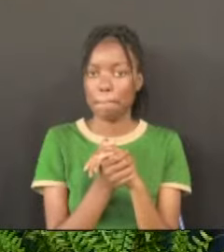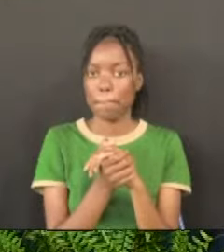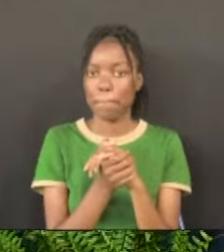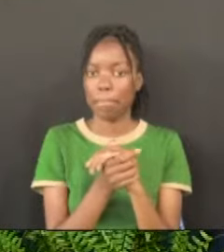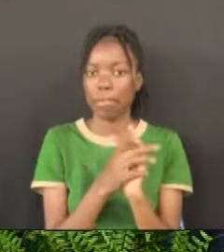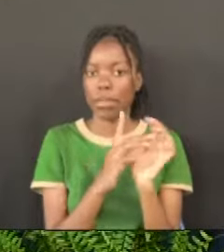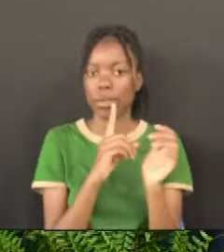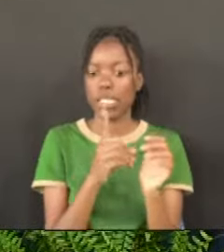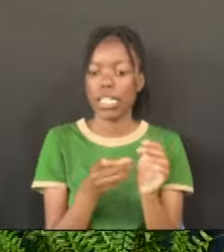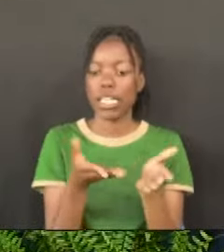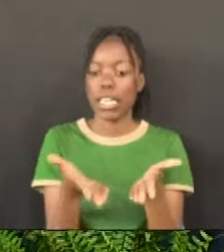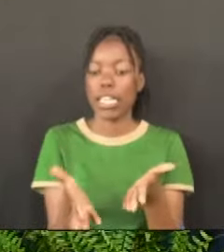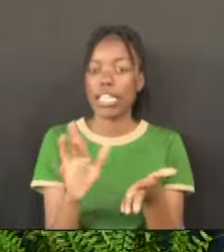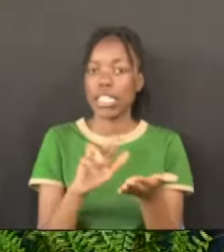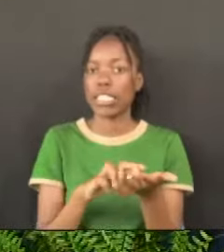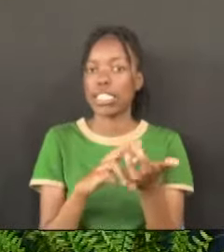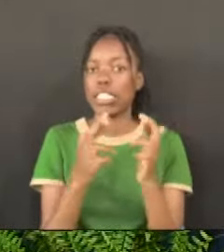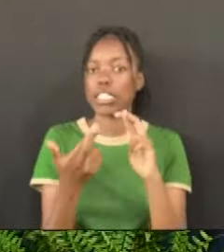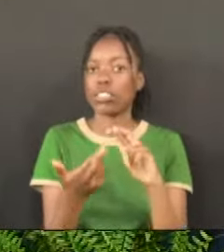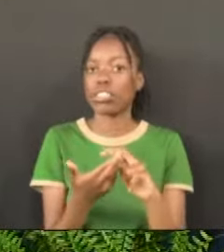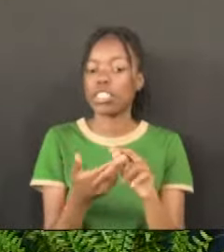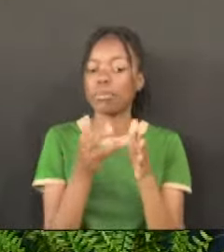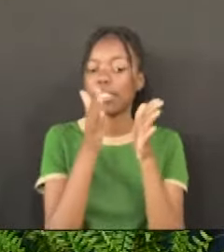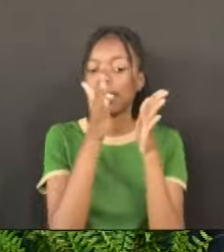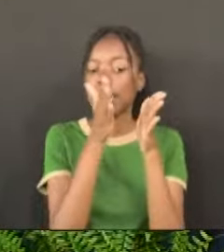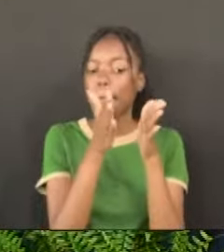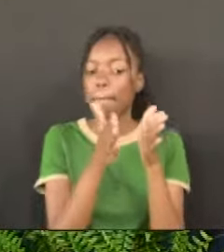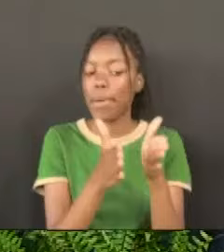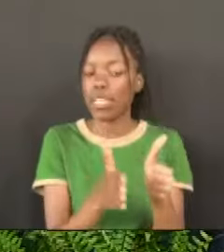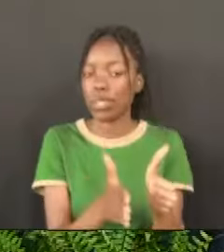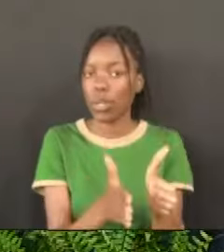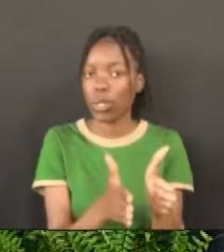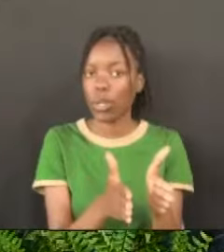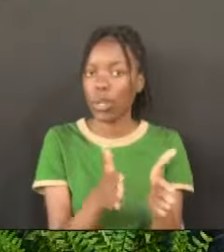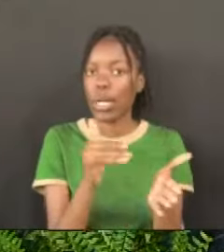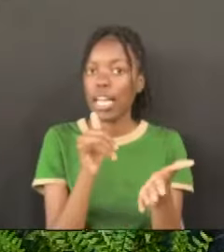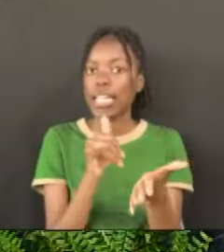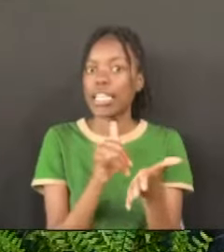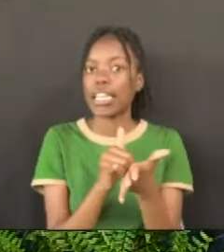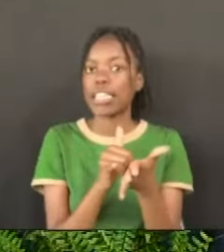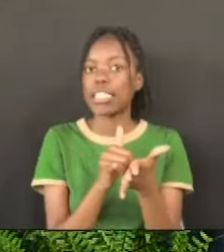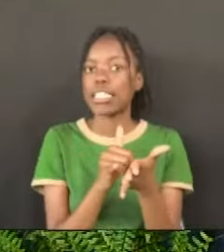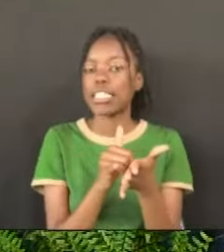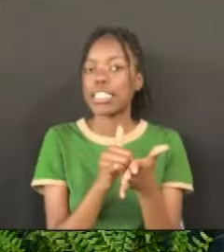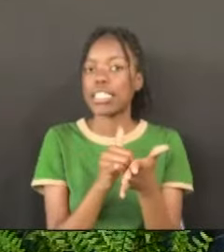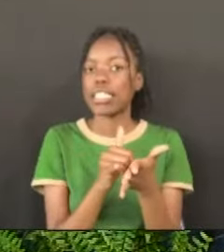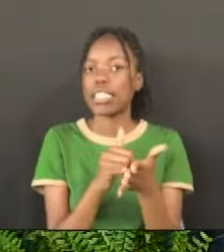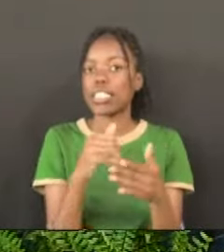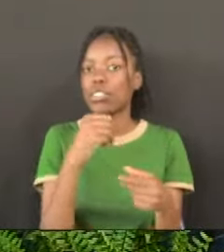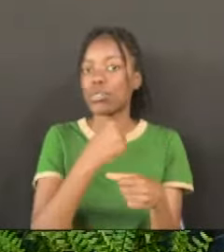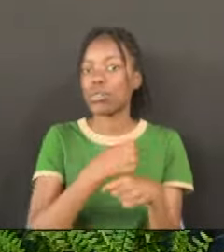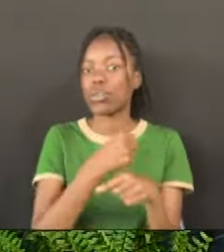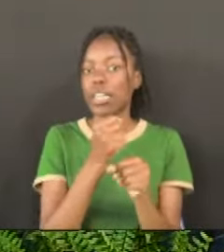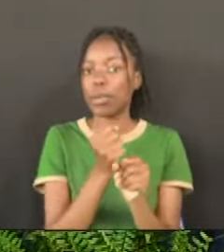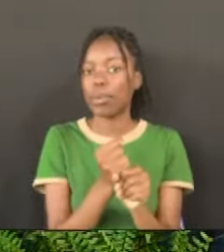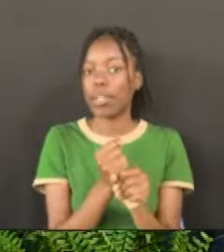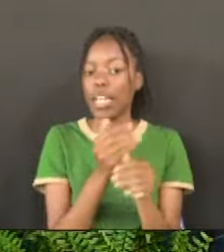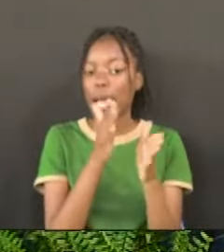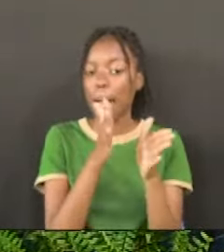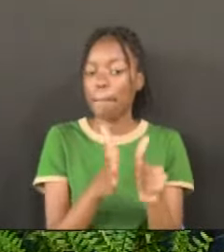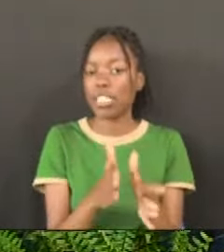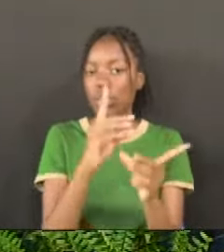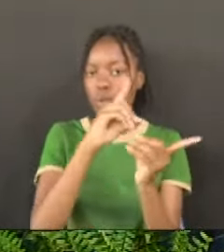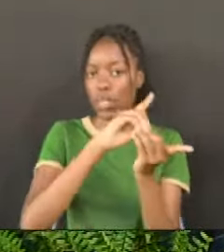this relationship is so personal that it should make a personal difference.